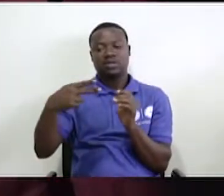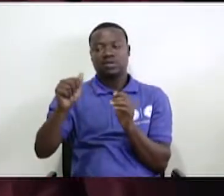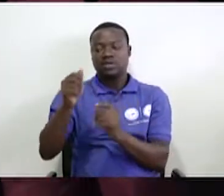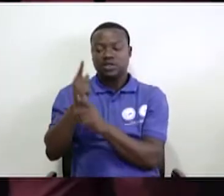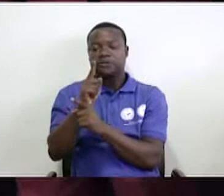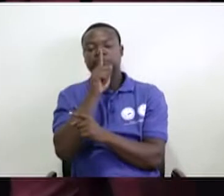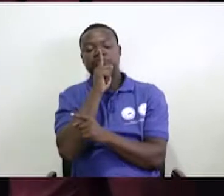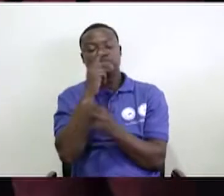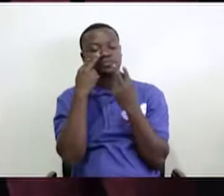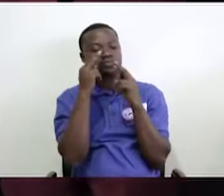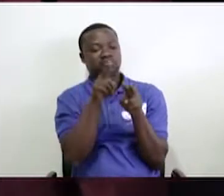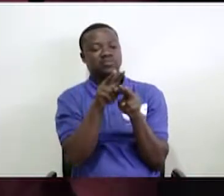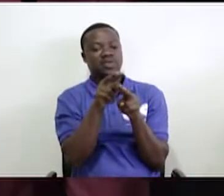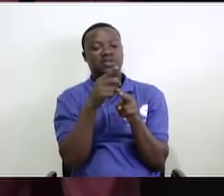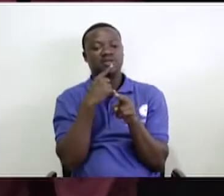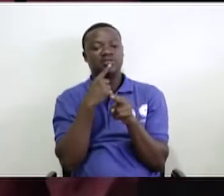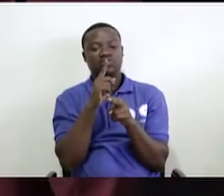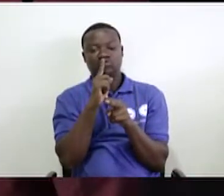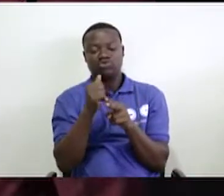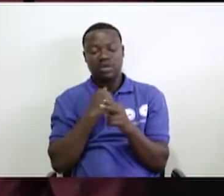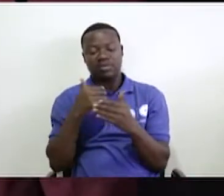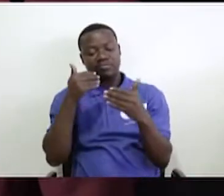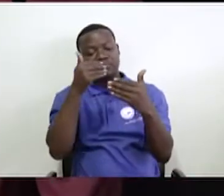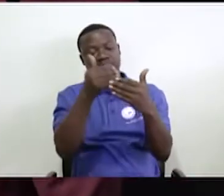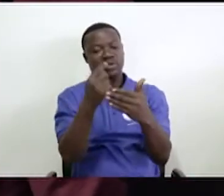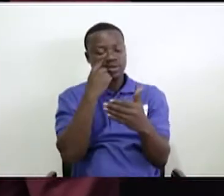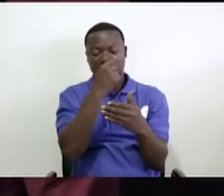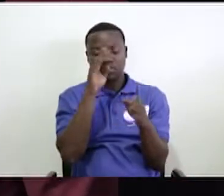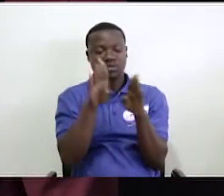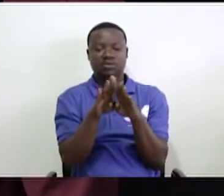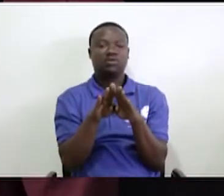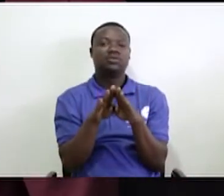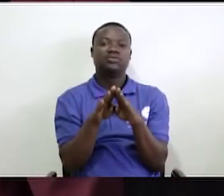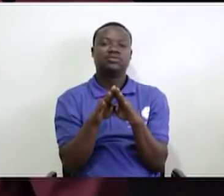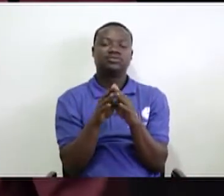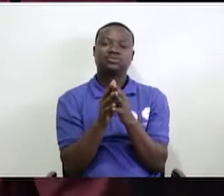Elisa, he said, "I've come too far to close my eyes."